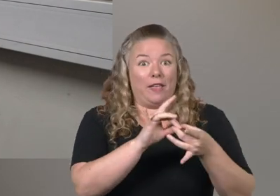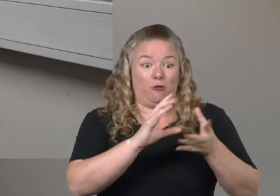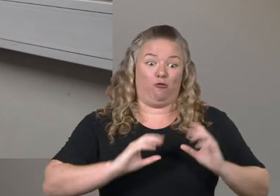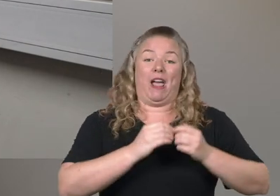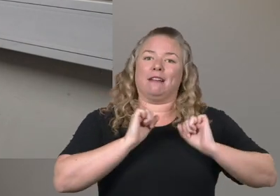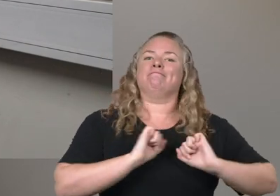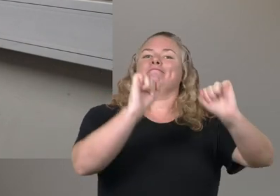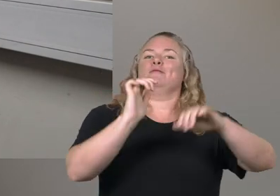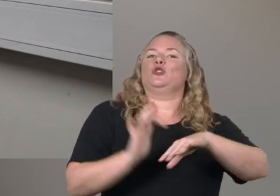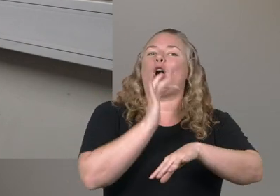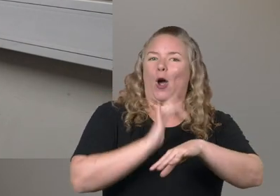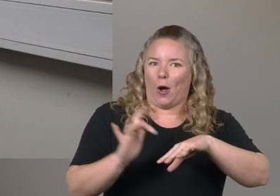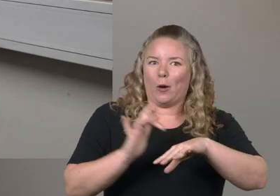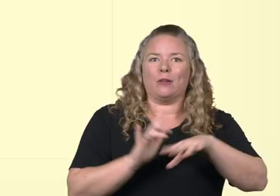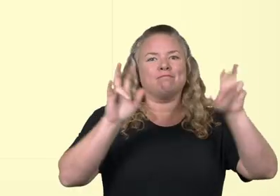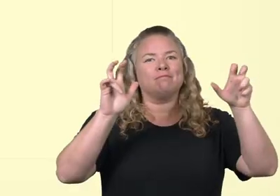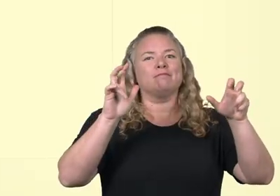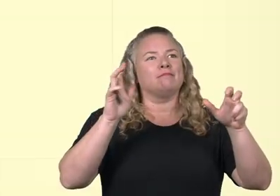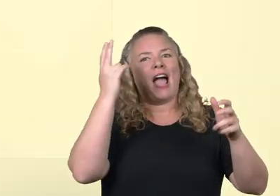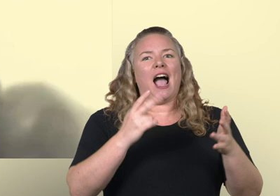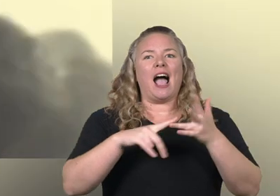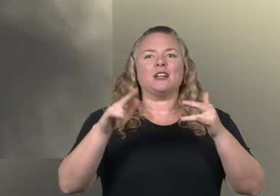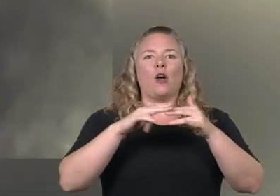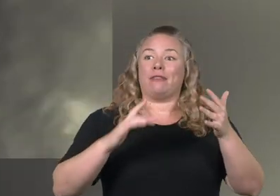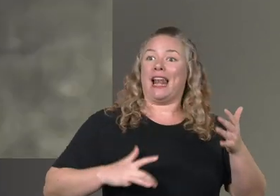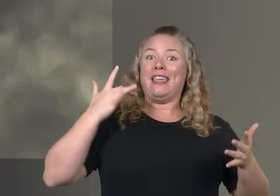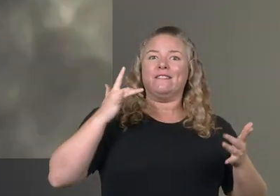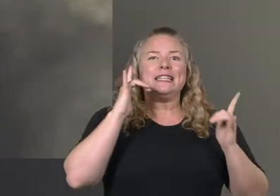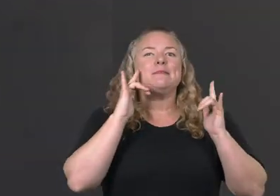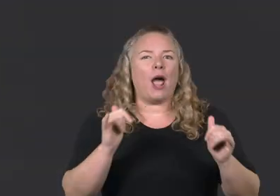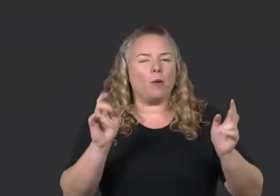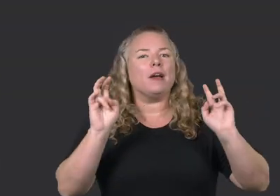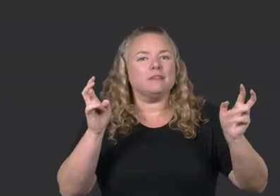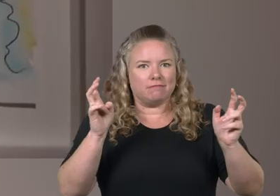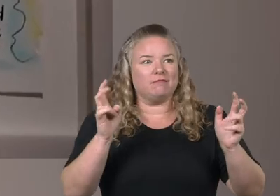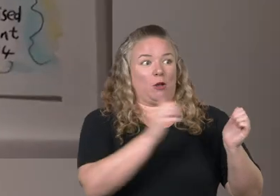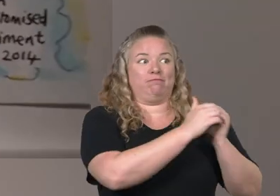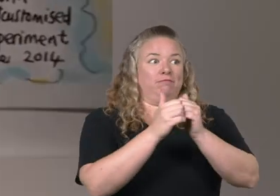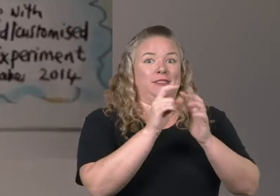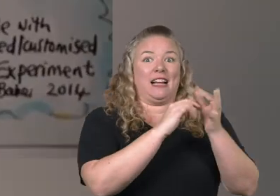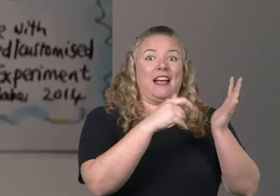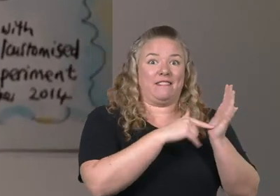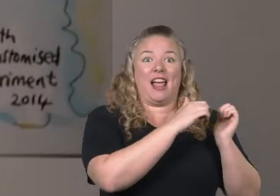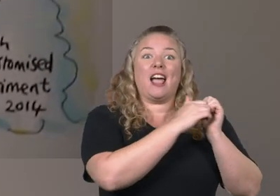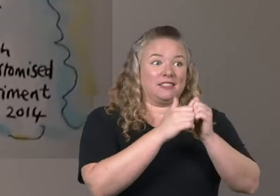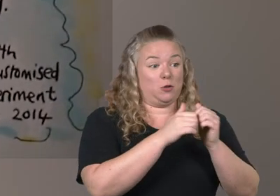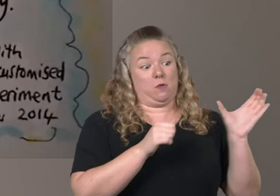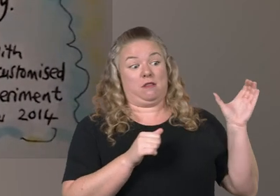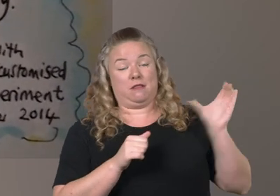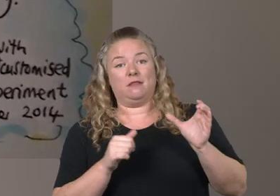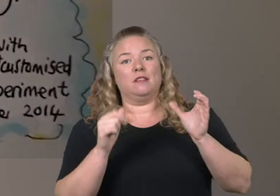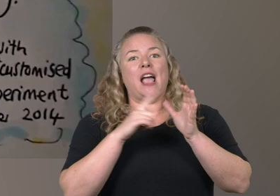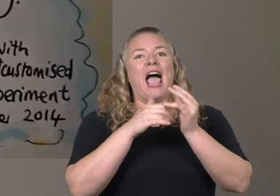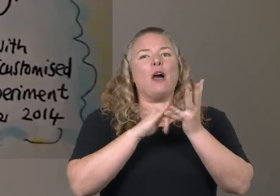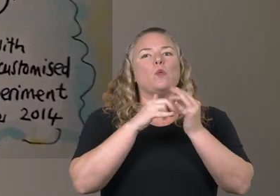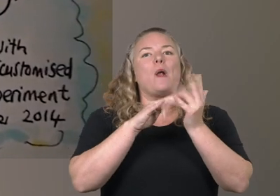again with Dada Fest 2 years later. And we did our own show, which was called Art of the Lived Experiment, collaboration